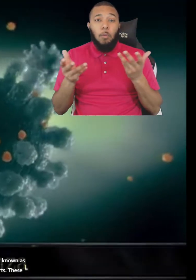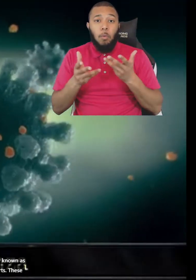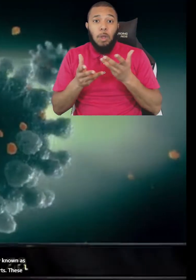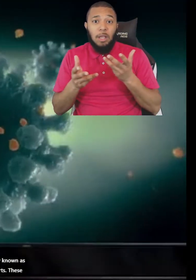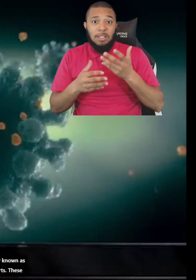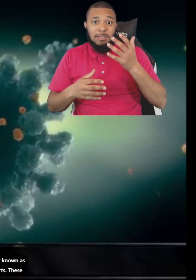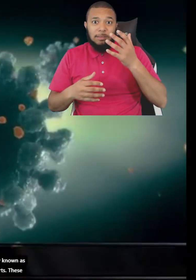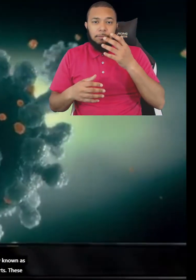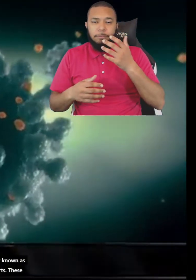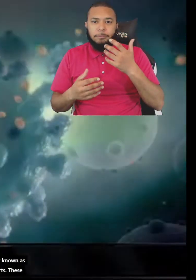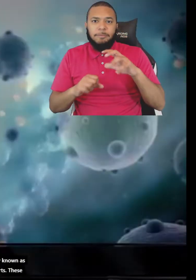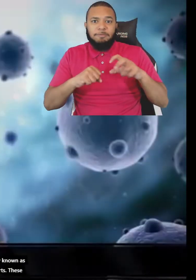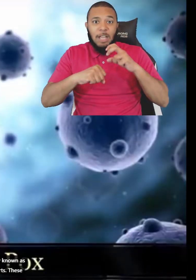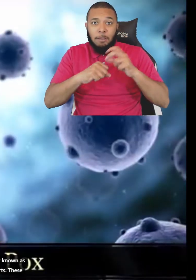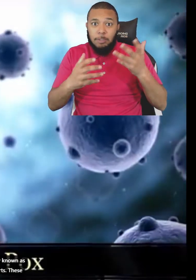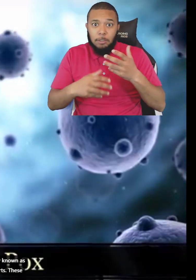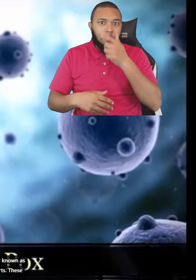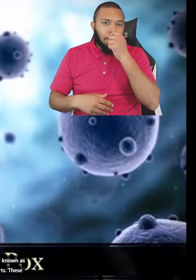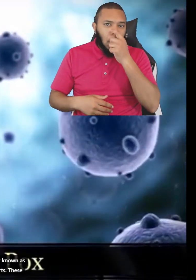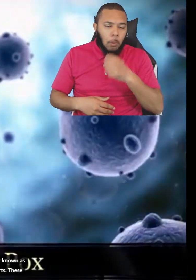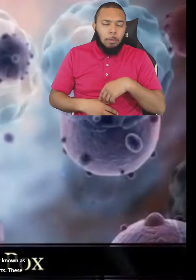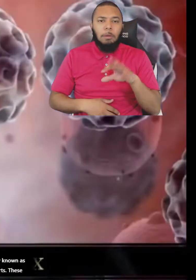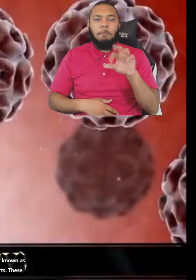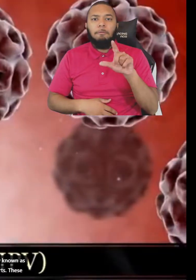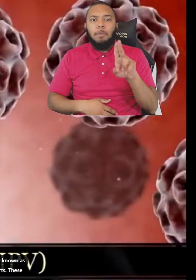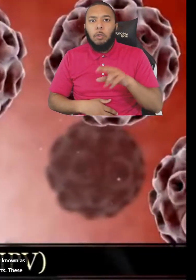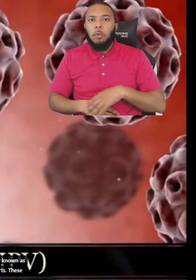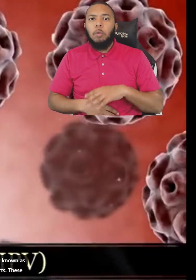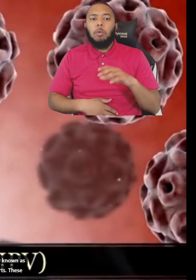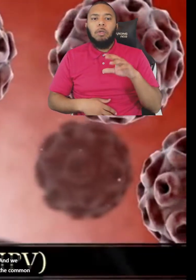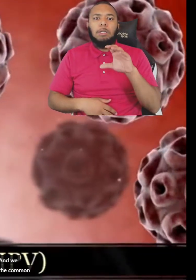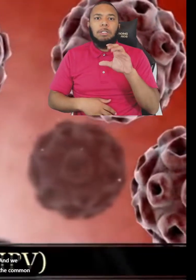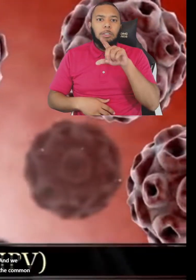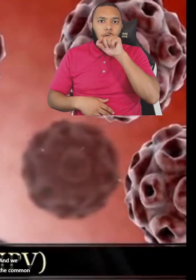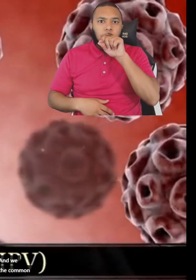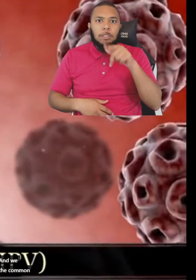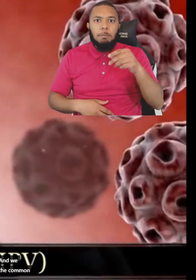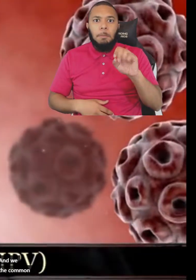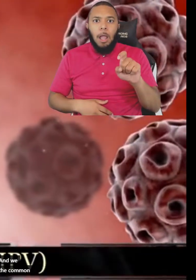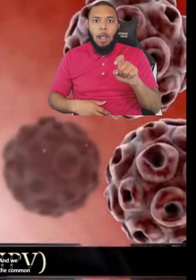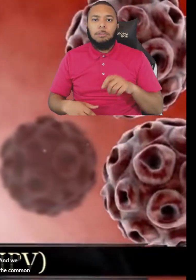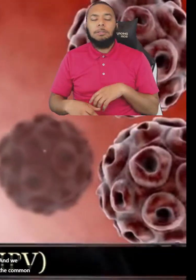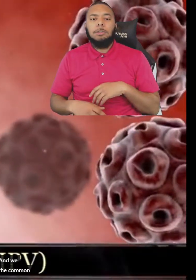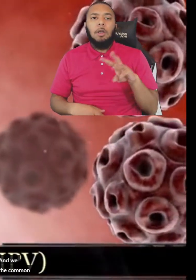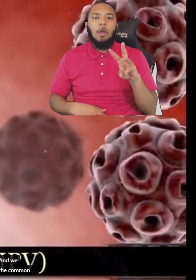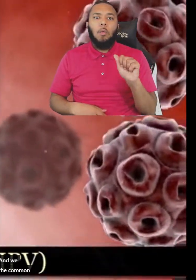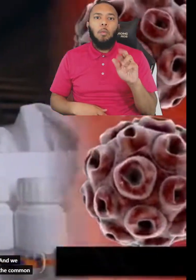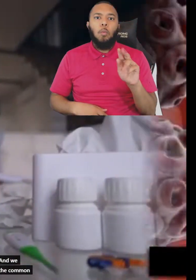more commonly known as the flu, chickenpox, and warts. These are all caused by